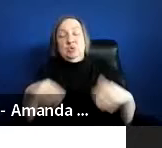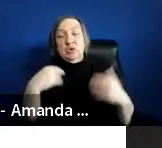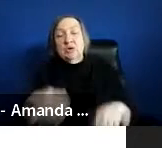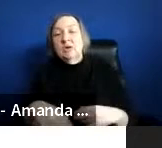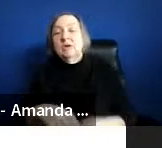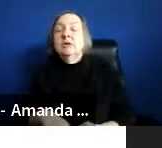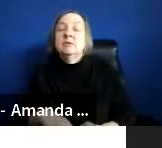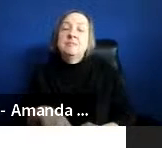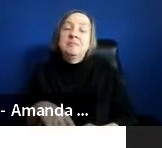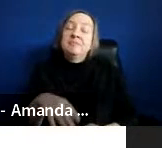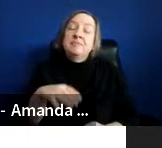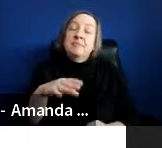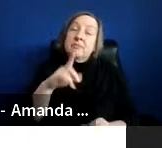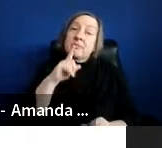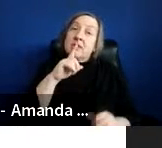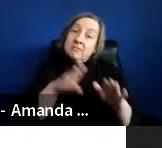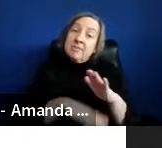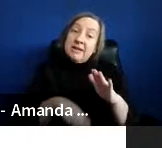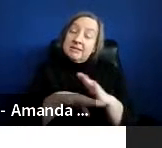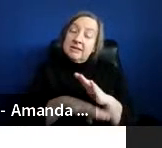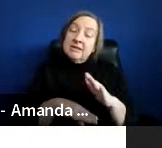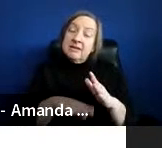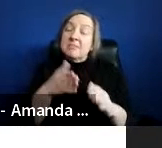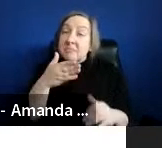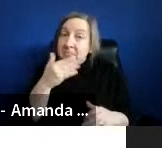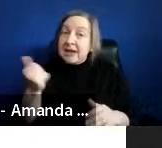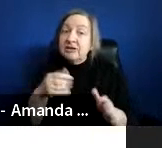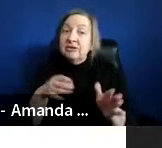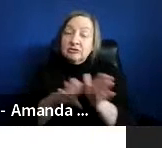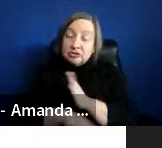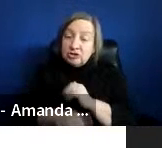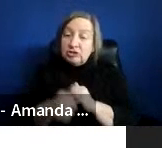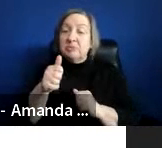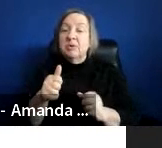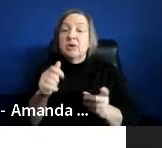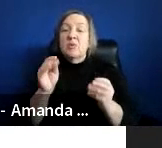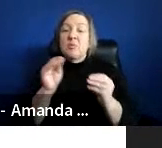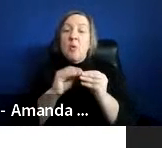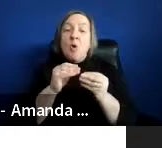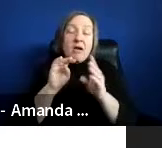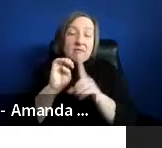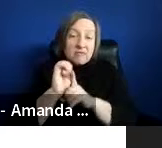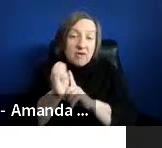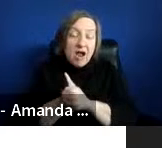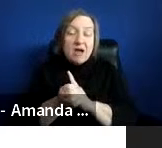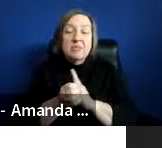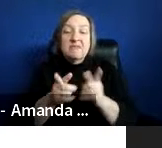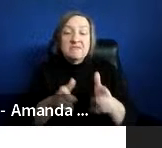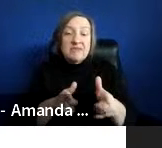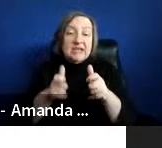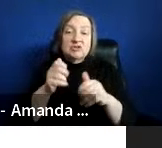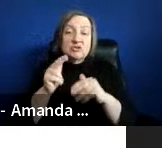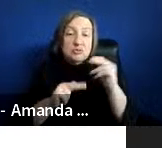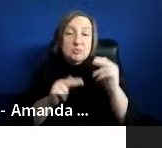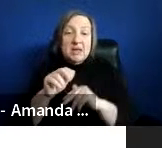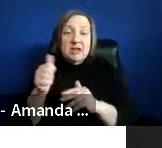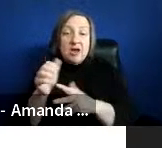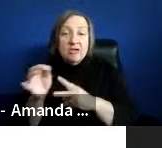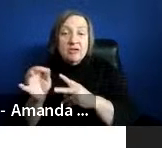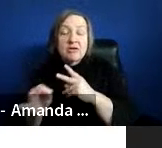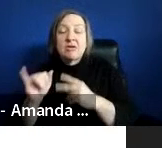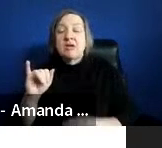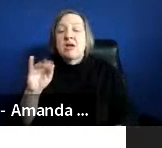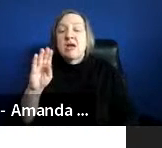Basically, there is a much better, cheaper, more environmental, faster to build alternative, but the